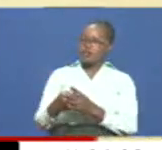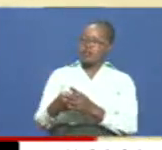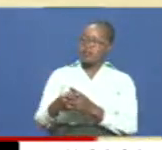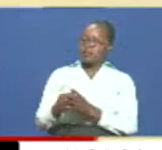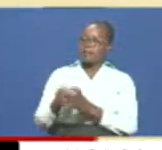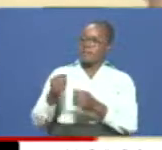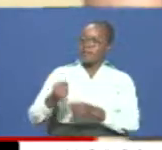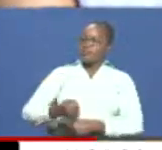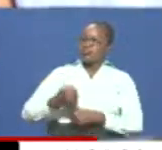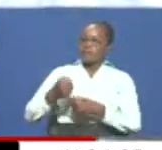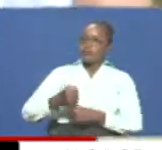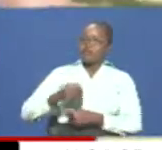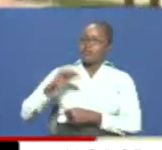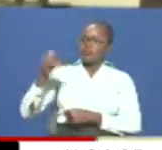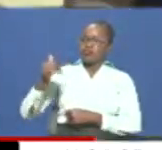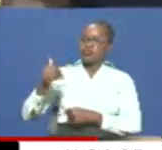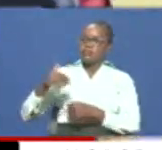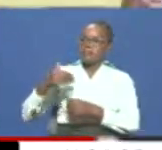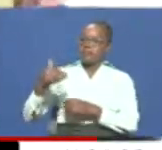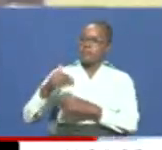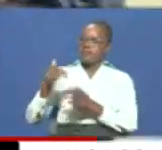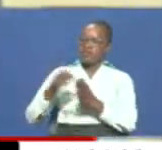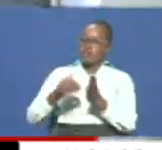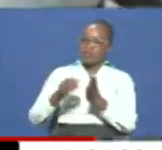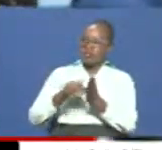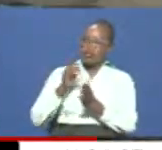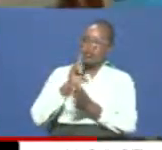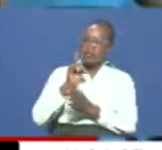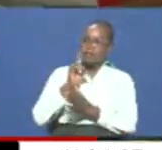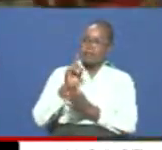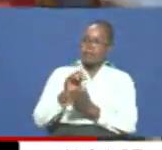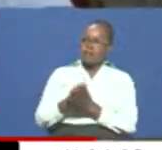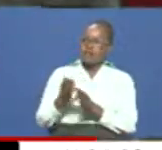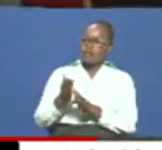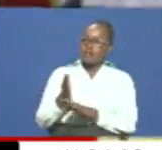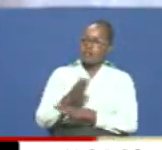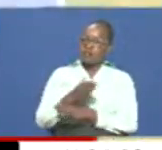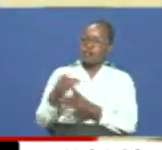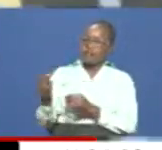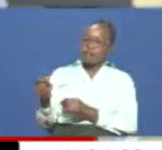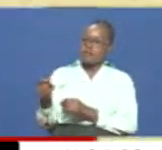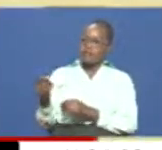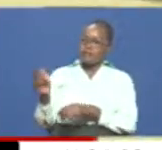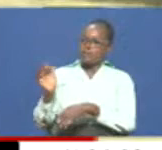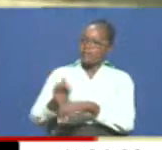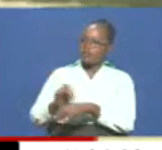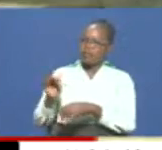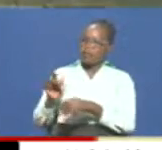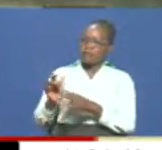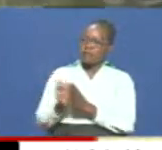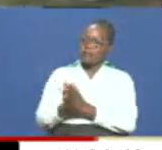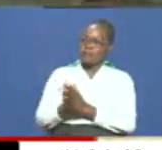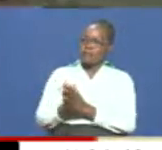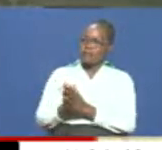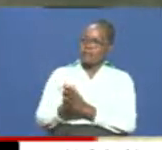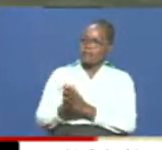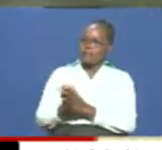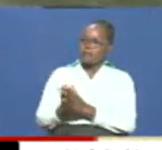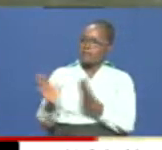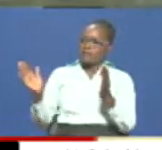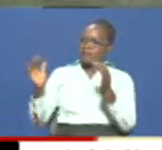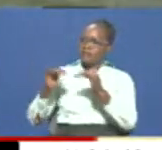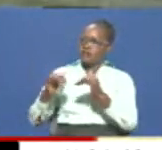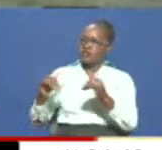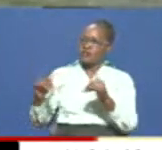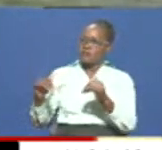Hills, and it will be heading to Machakos tomorrow before going to Embu. And it is just a seminar that is bringing